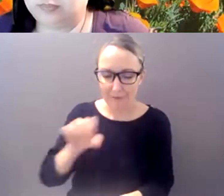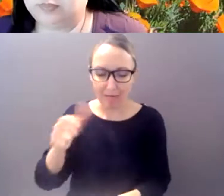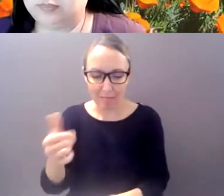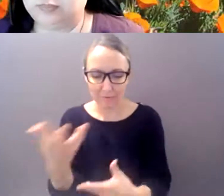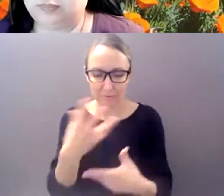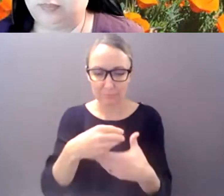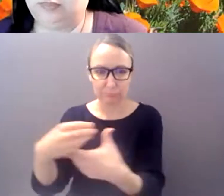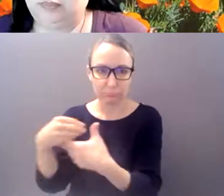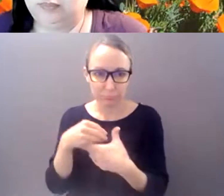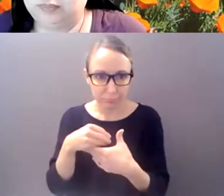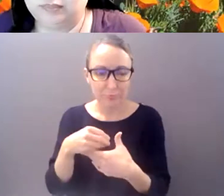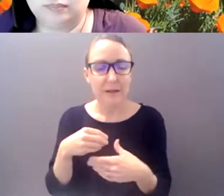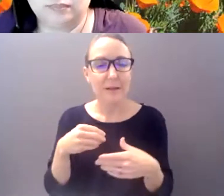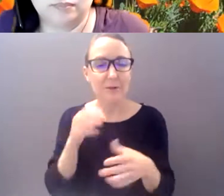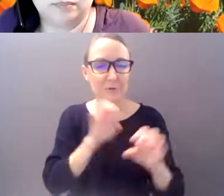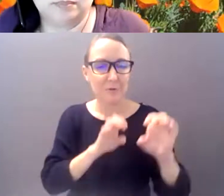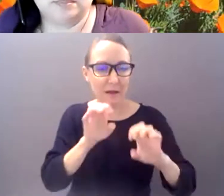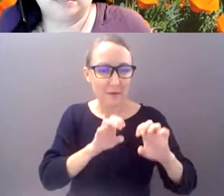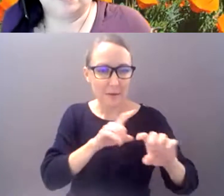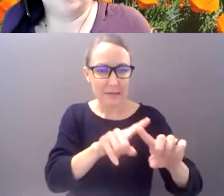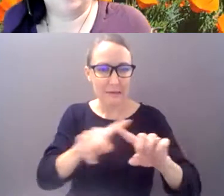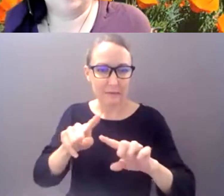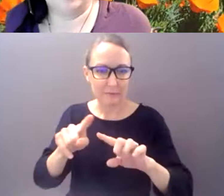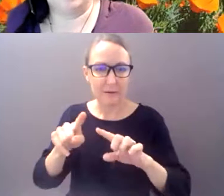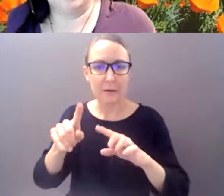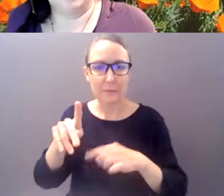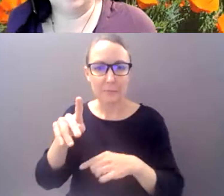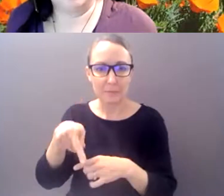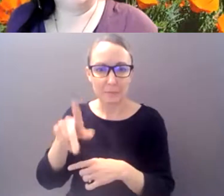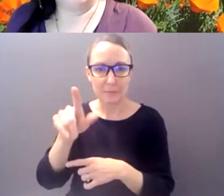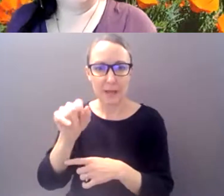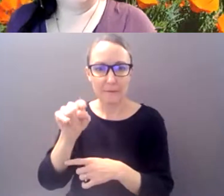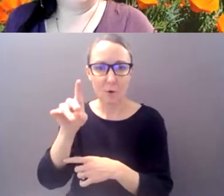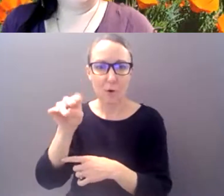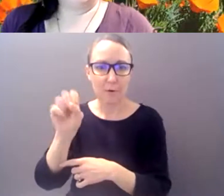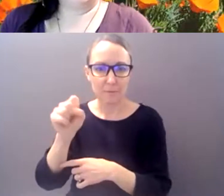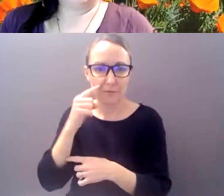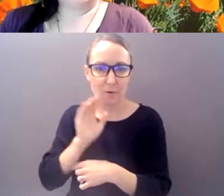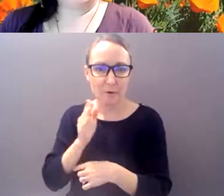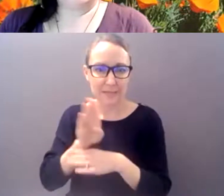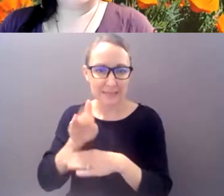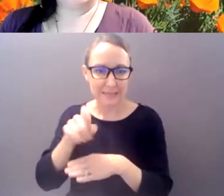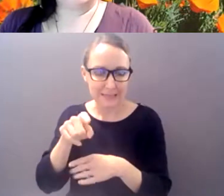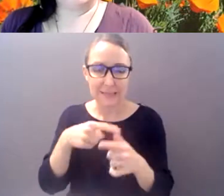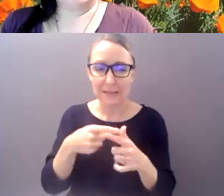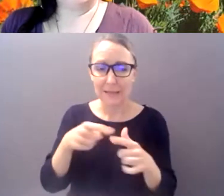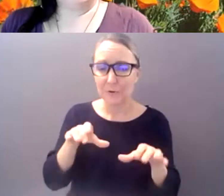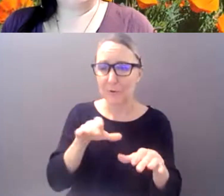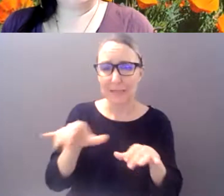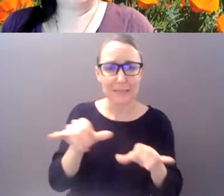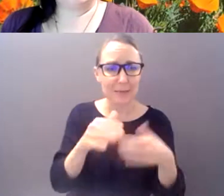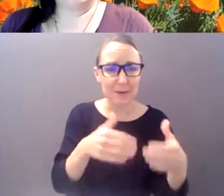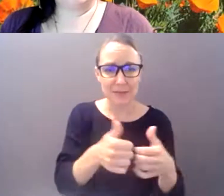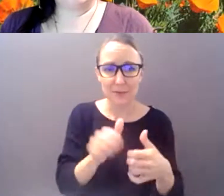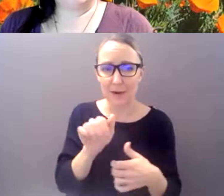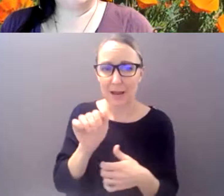determine, evaluate what platforms would work best for our business needs. And then we're going through the same process with our ADRC partners